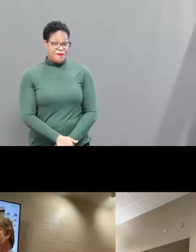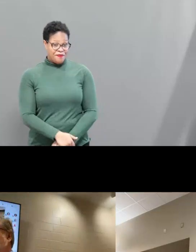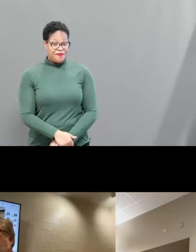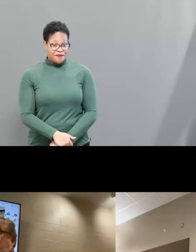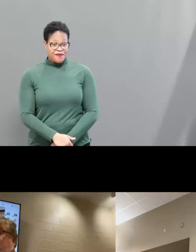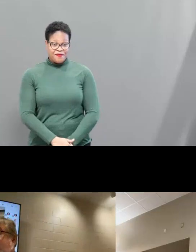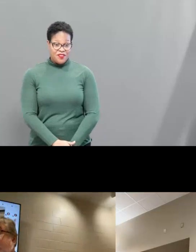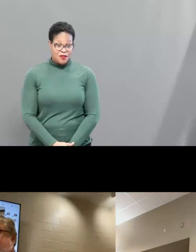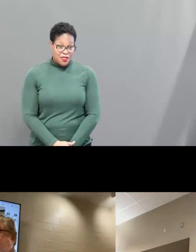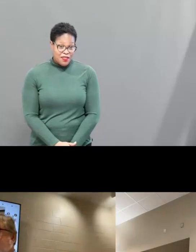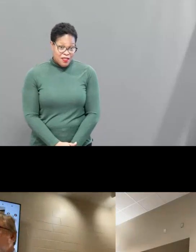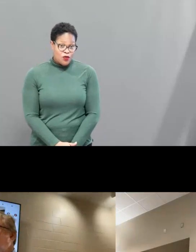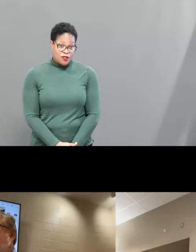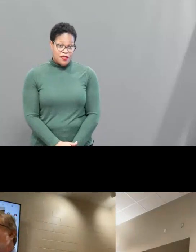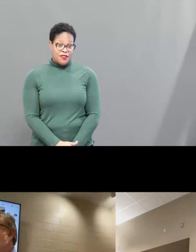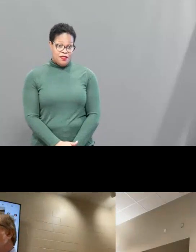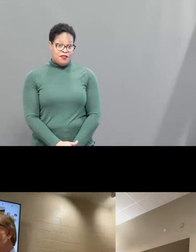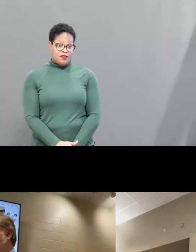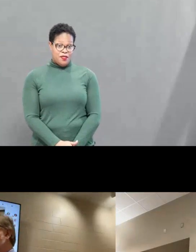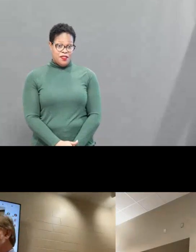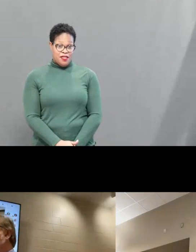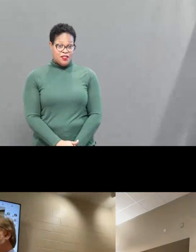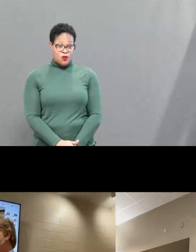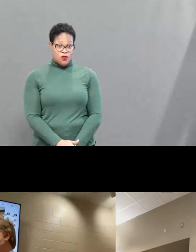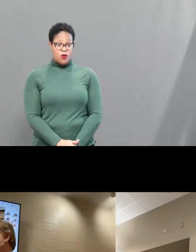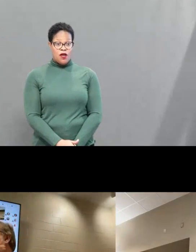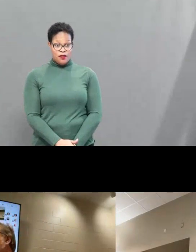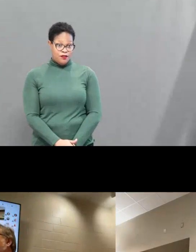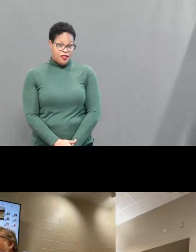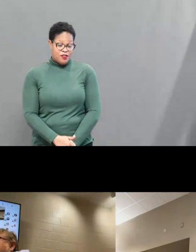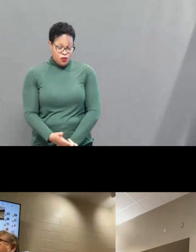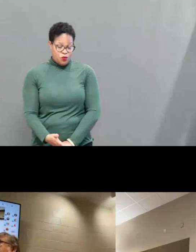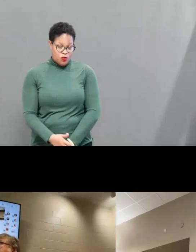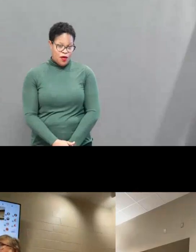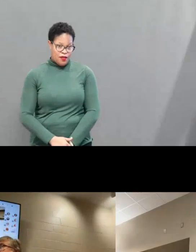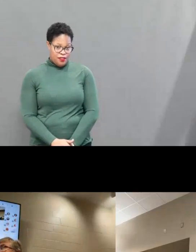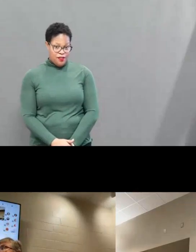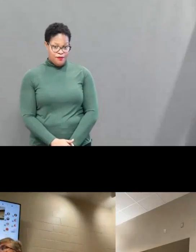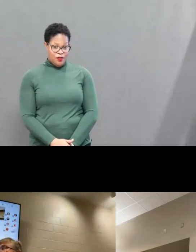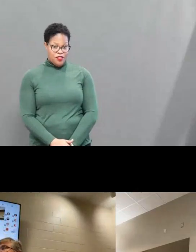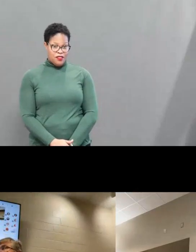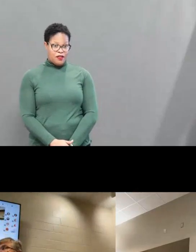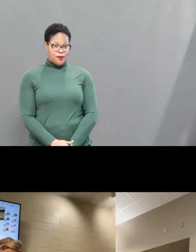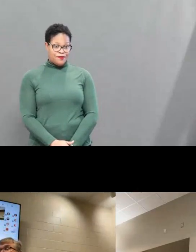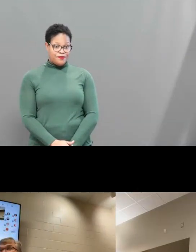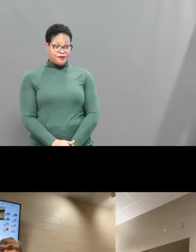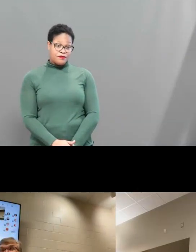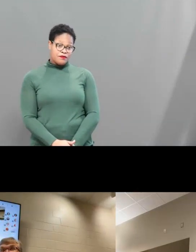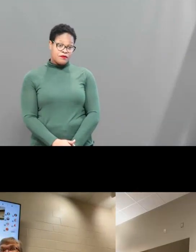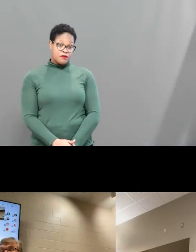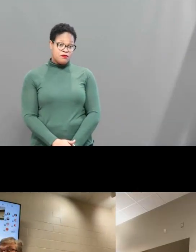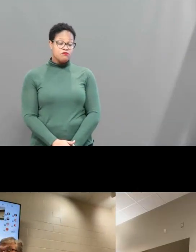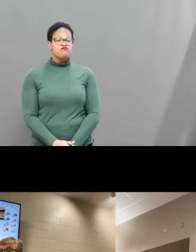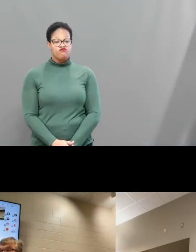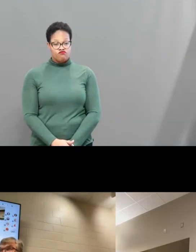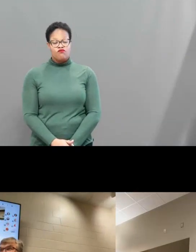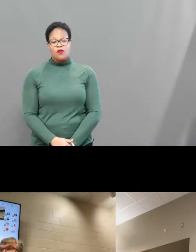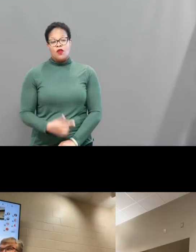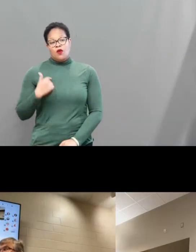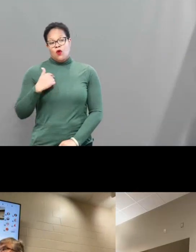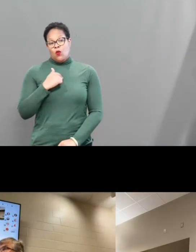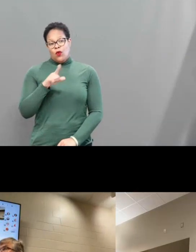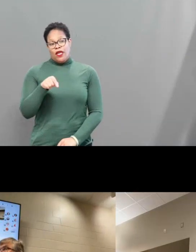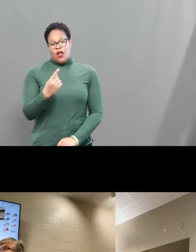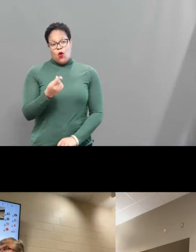definitely do. To meet, in order to meet this, because that's what's required here on this document. We can only